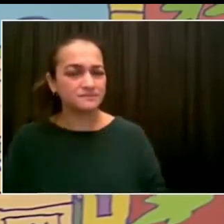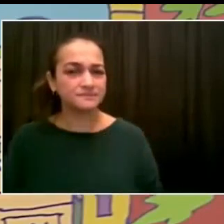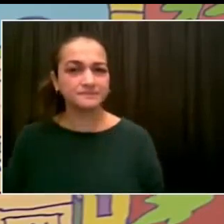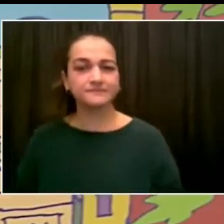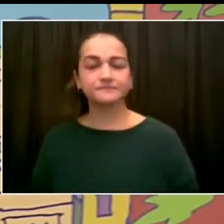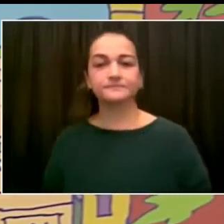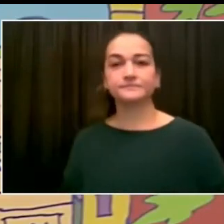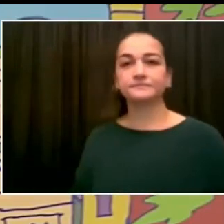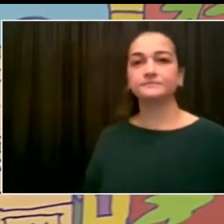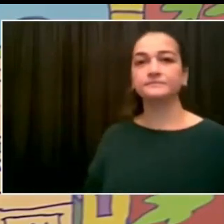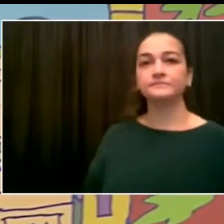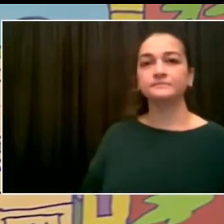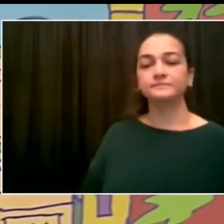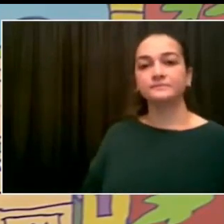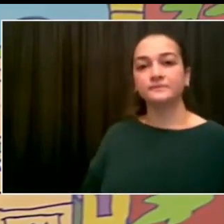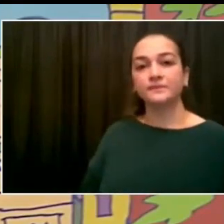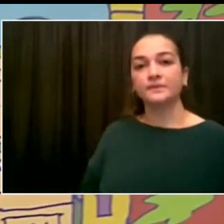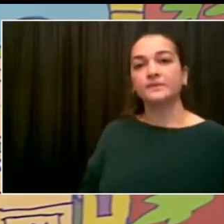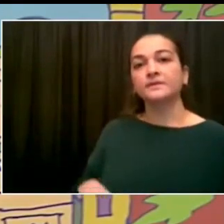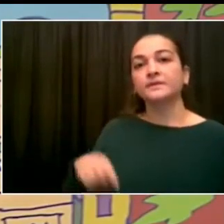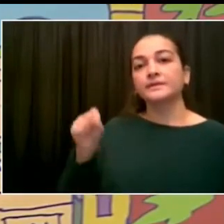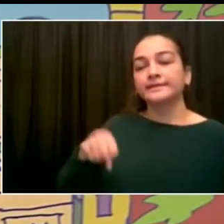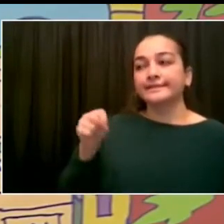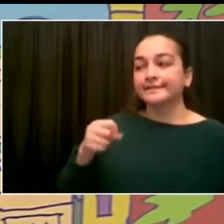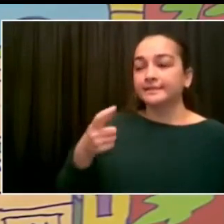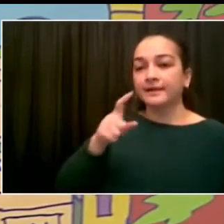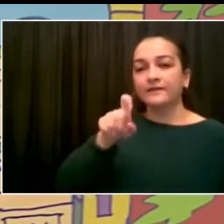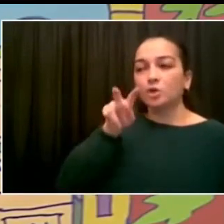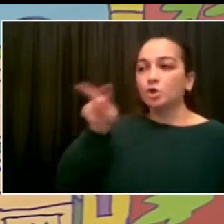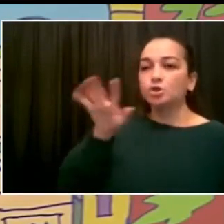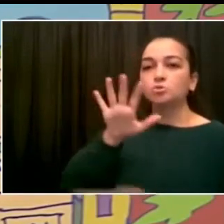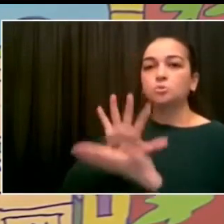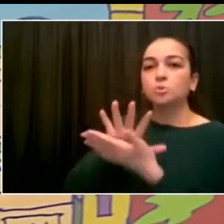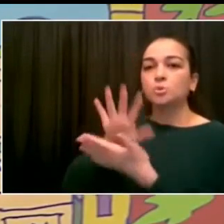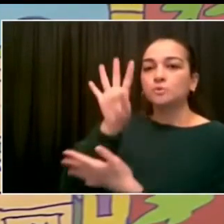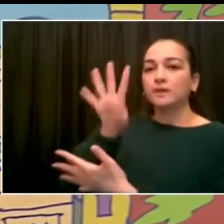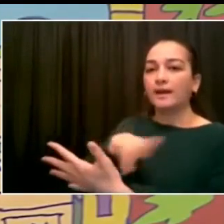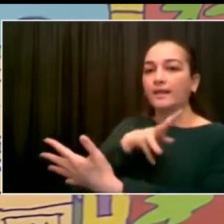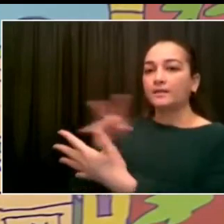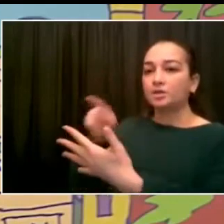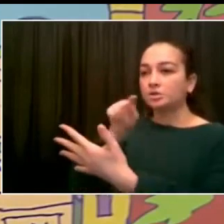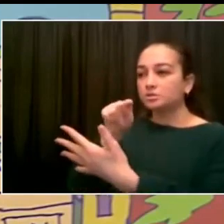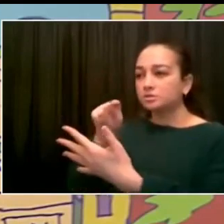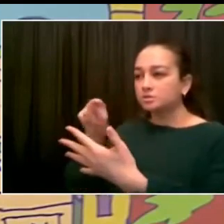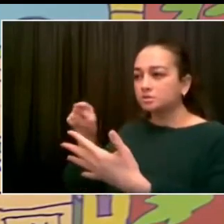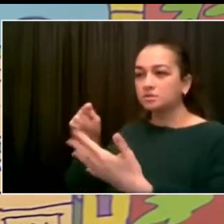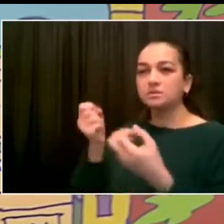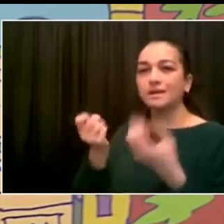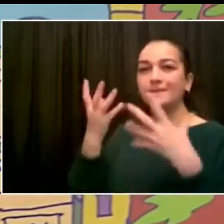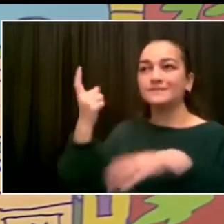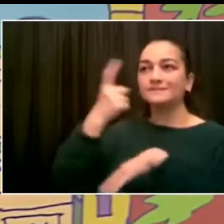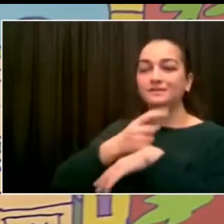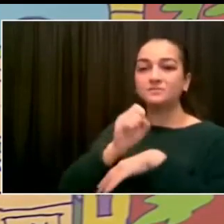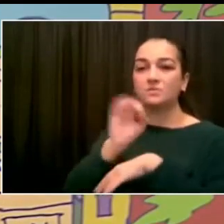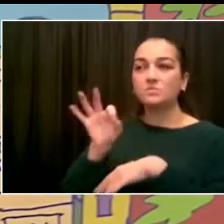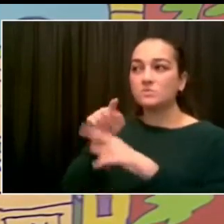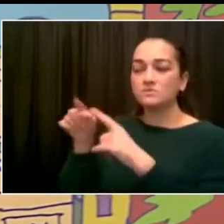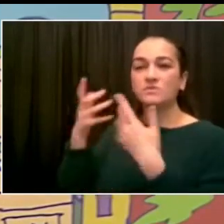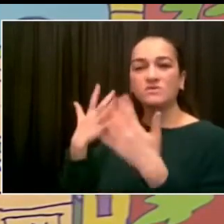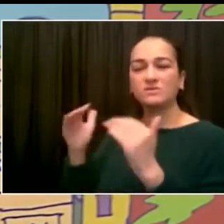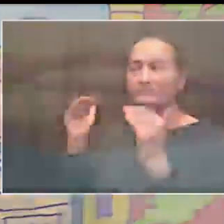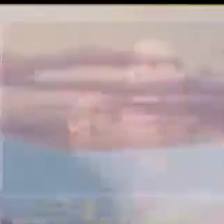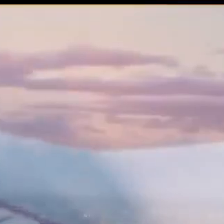holidays. And the Asian Lunar New Year holiday. But we also have a legal requirement at the state level we have to meet in terms of